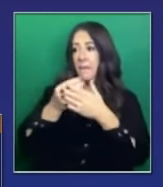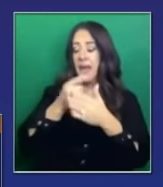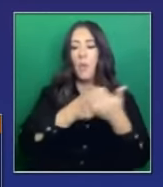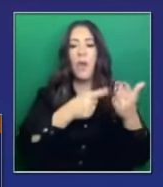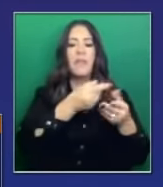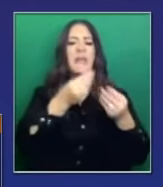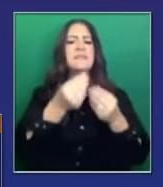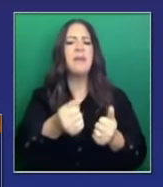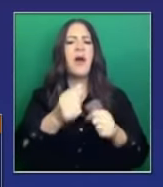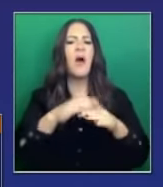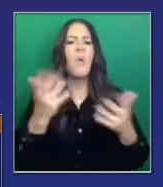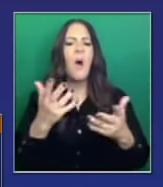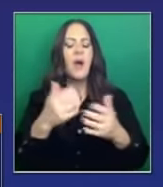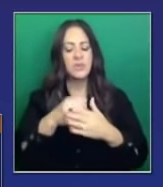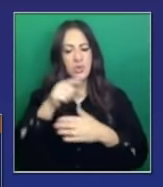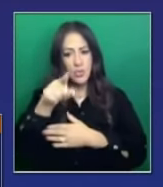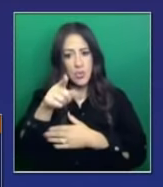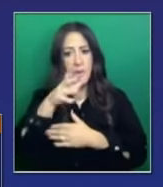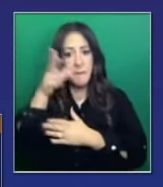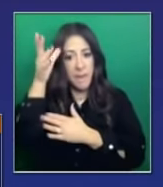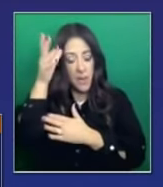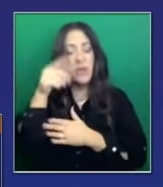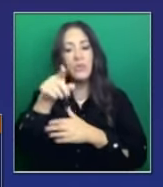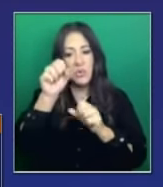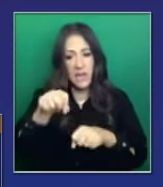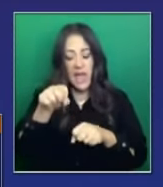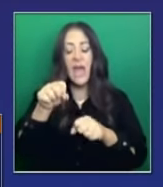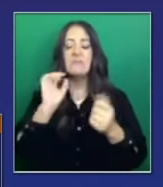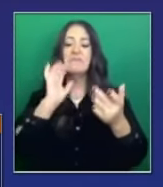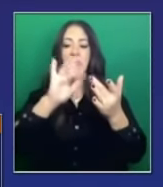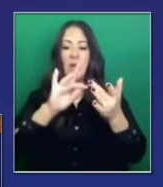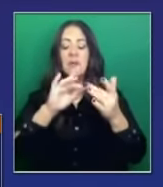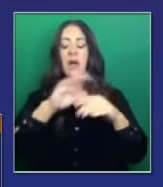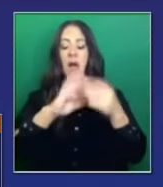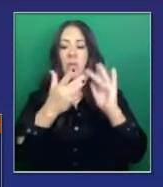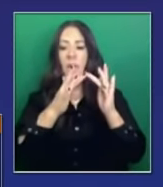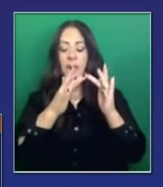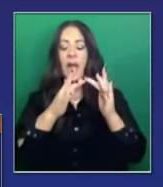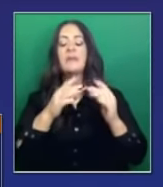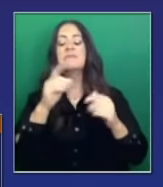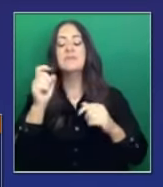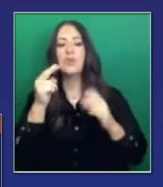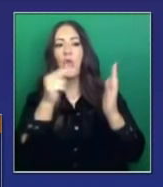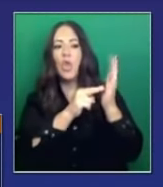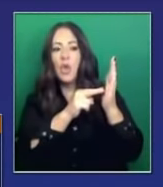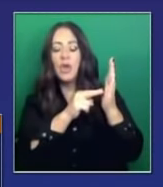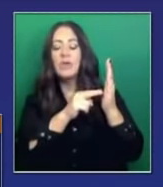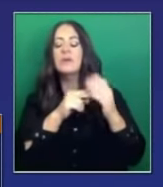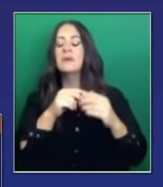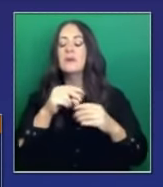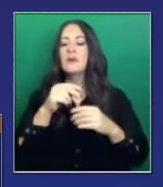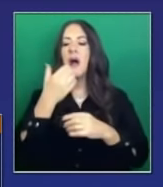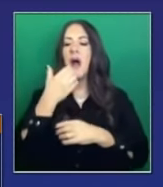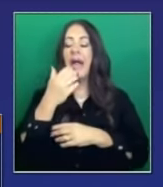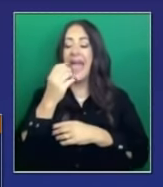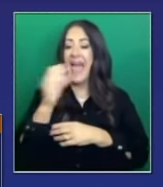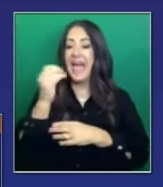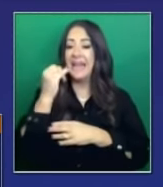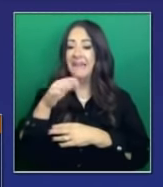look like as it relates to in-school transmissions? So we've got a web-based hotline that's for staff and parents to report concerns. If they don't